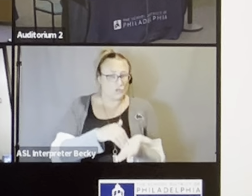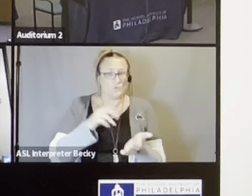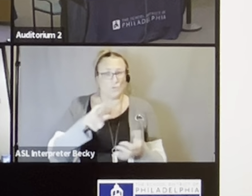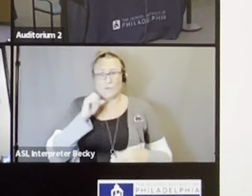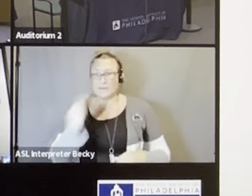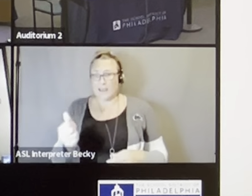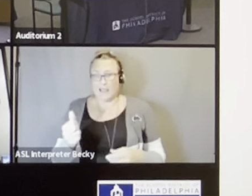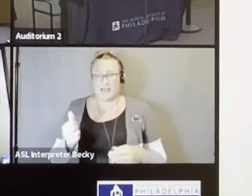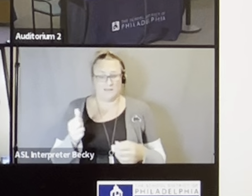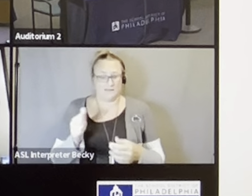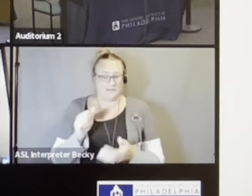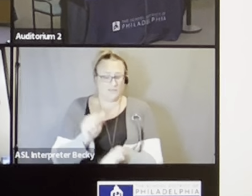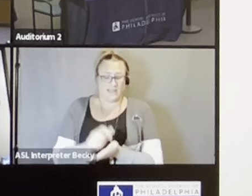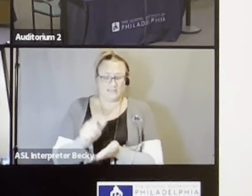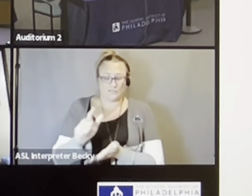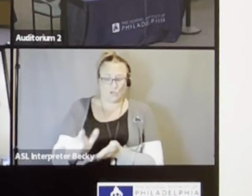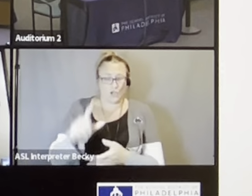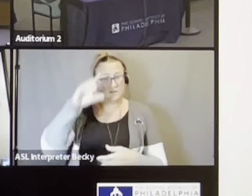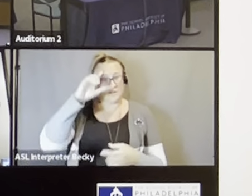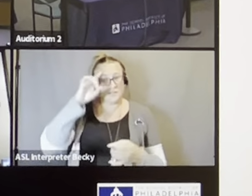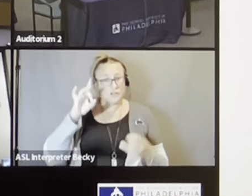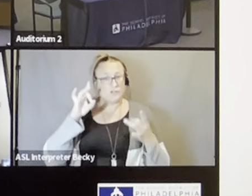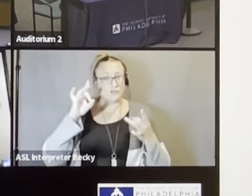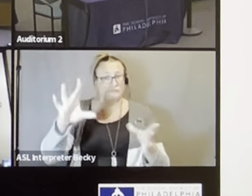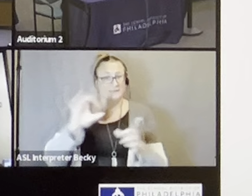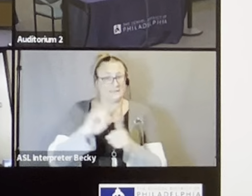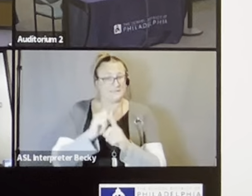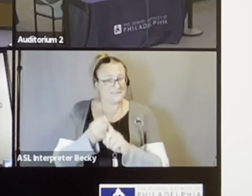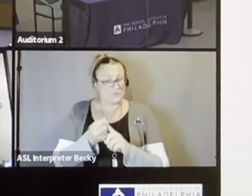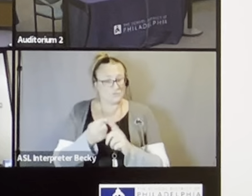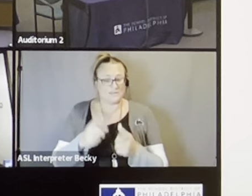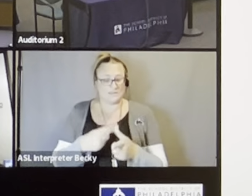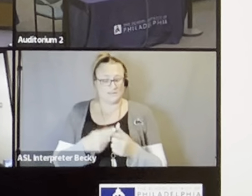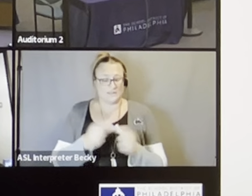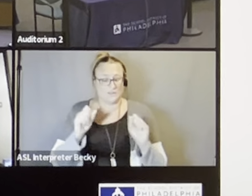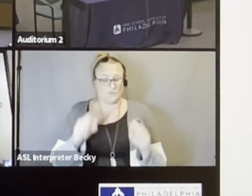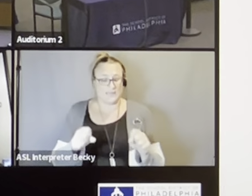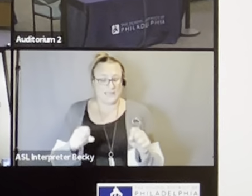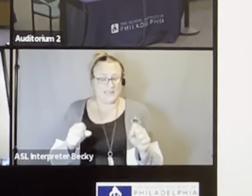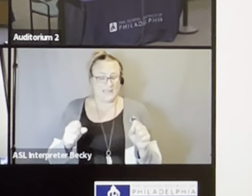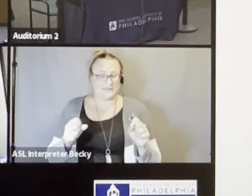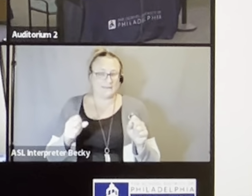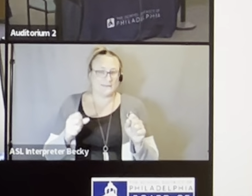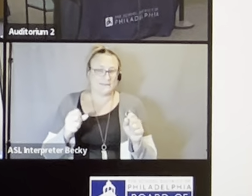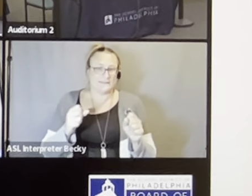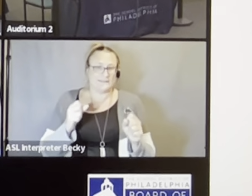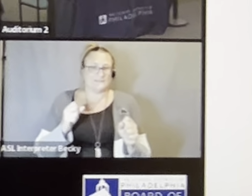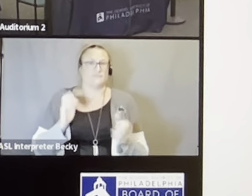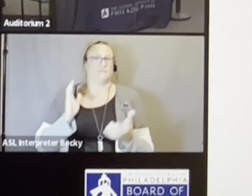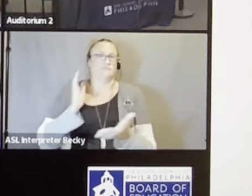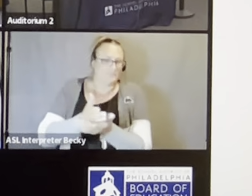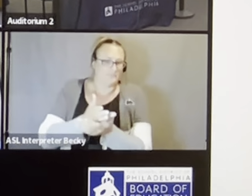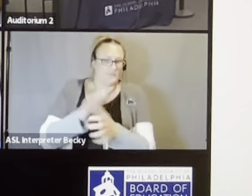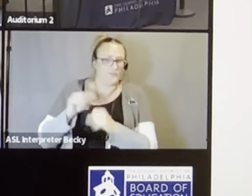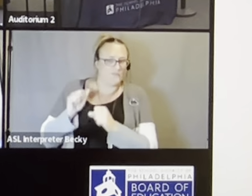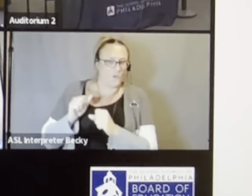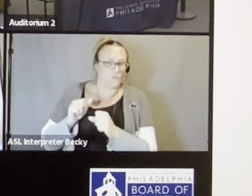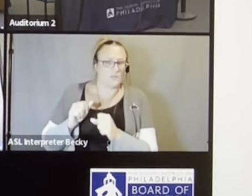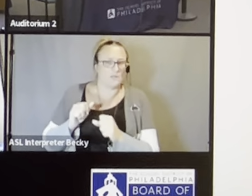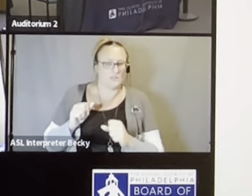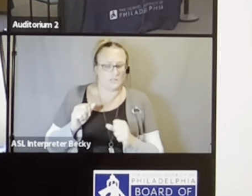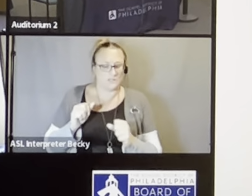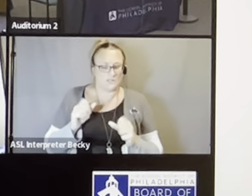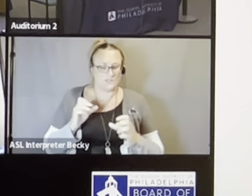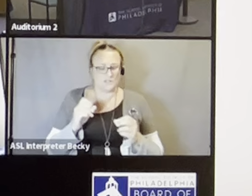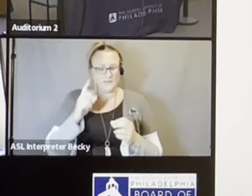you non-renew. And in egregious situations, you have a revocation you know, lever that you could pull. And so when I think of those options